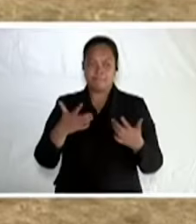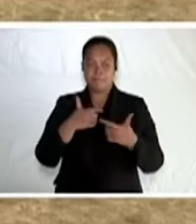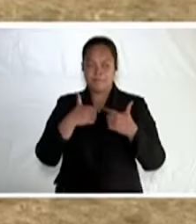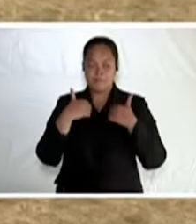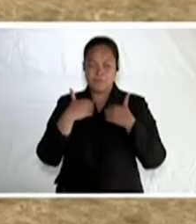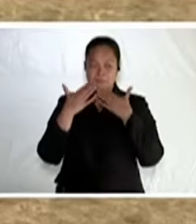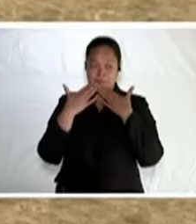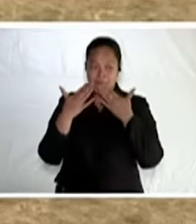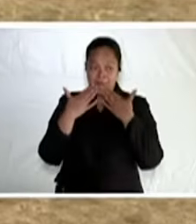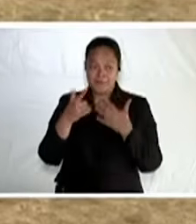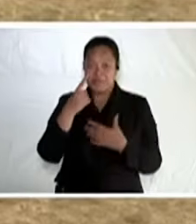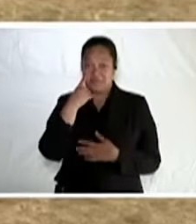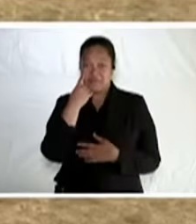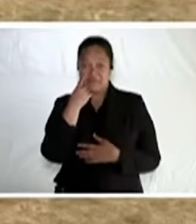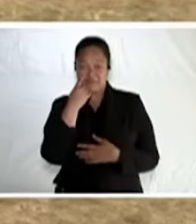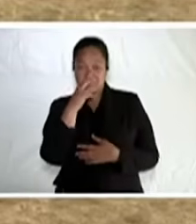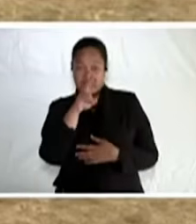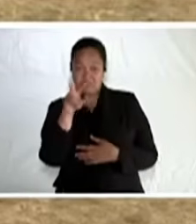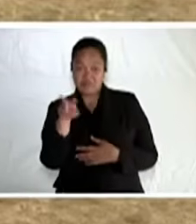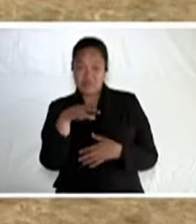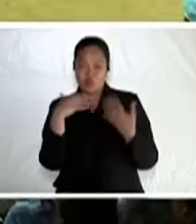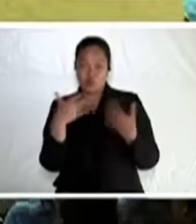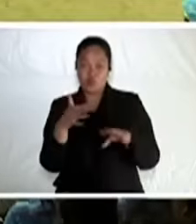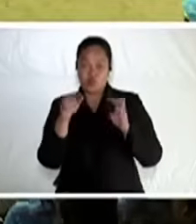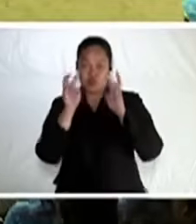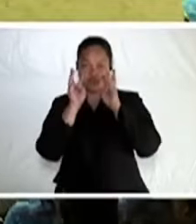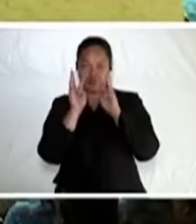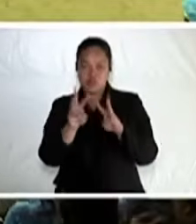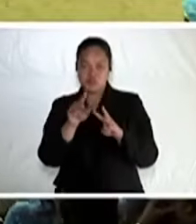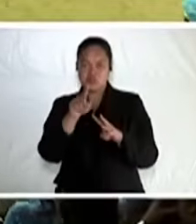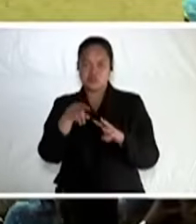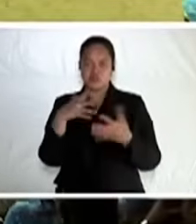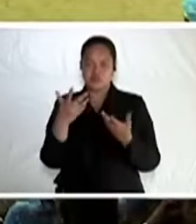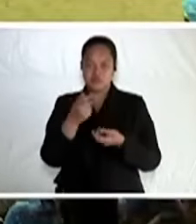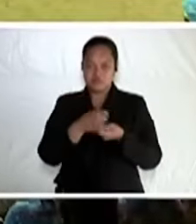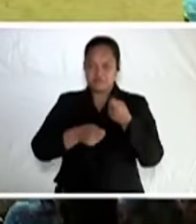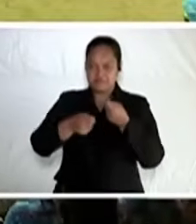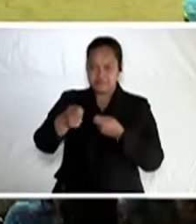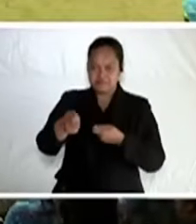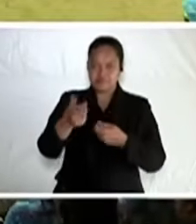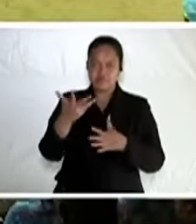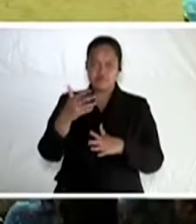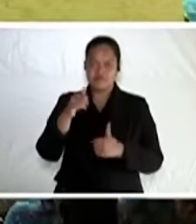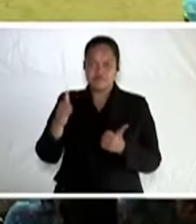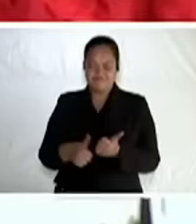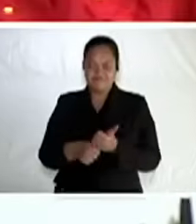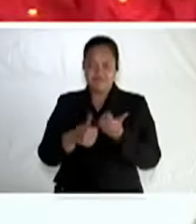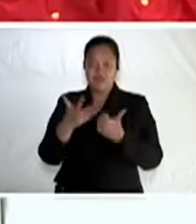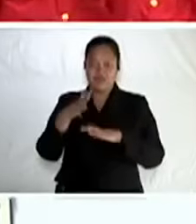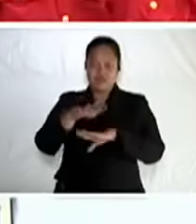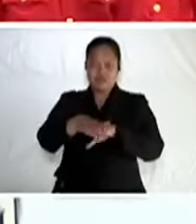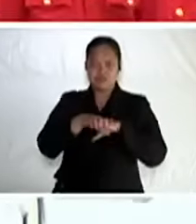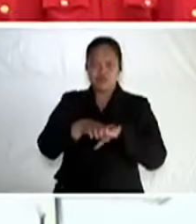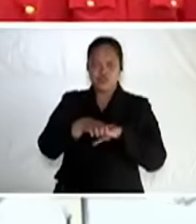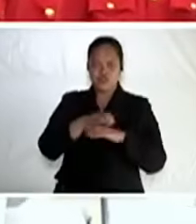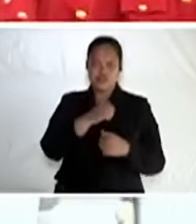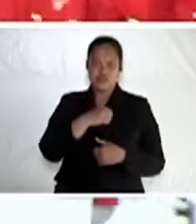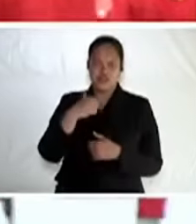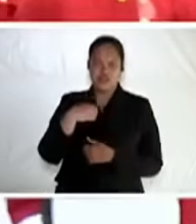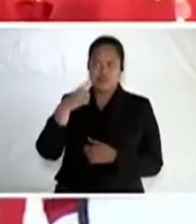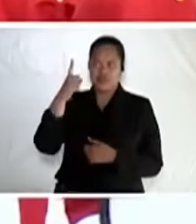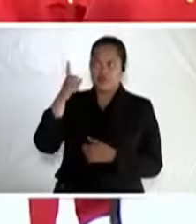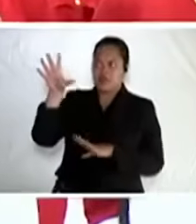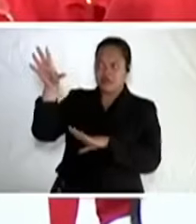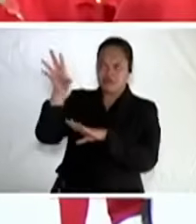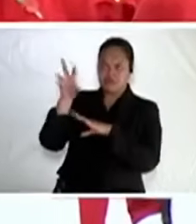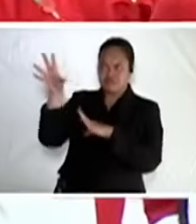Yanda wana banaka na buku ni windin dina tu ya na bisul suli mai na matin tu lebo pertania na kia na matai walu